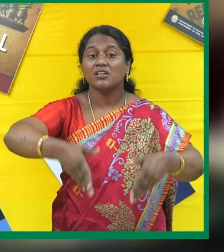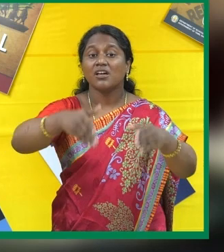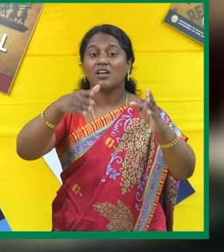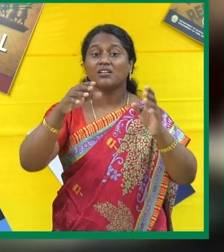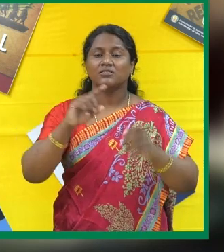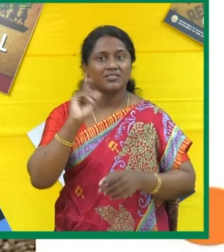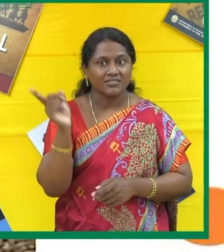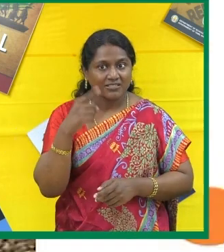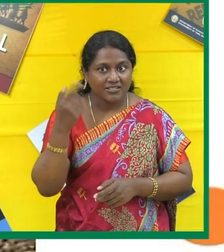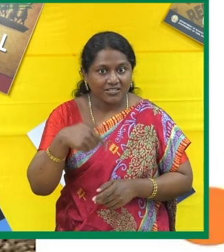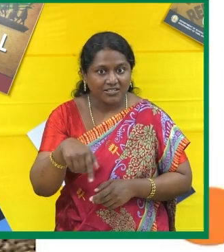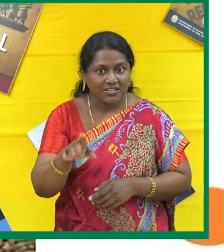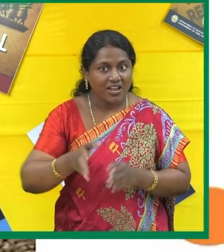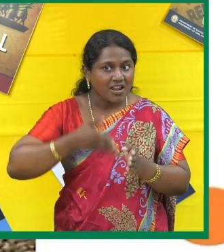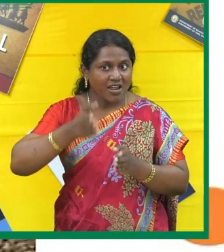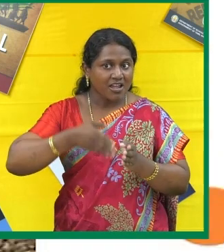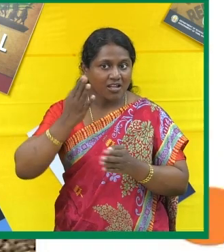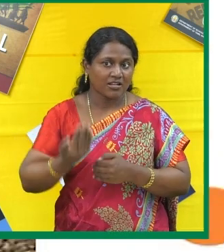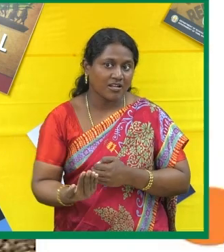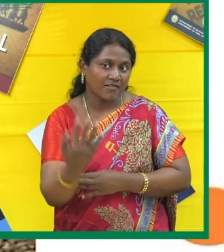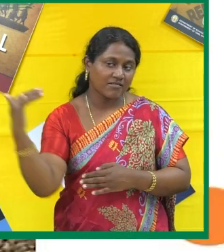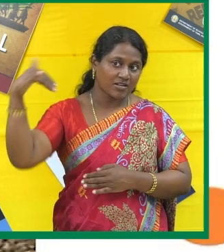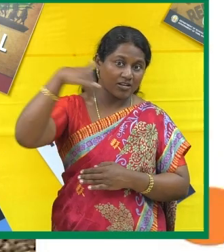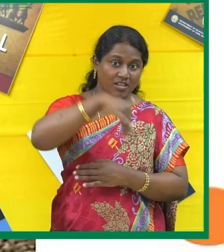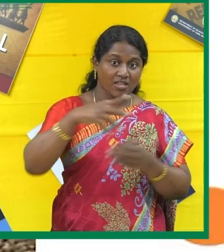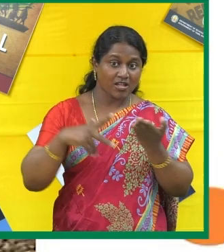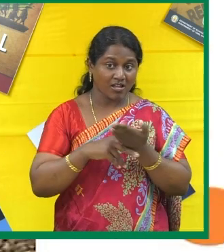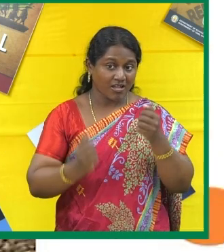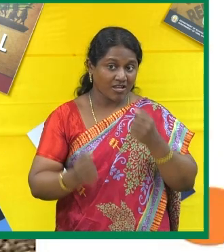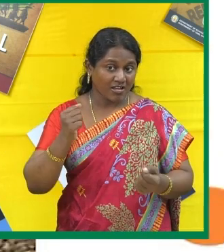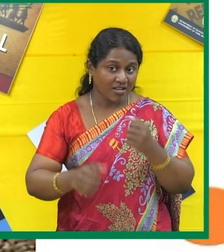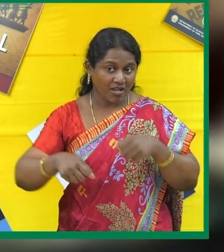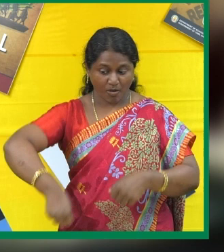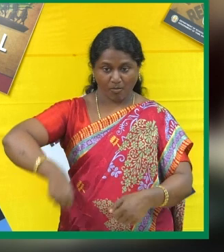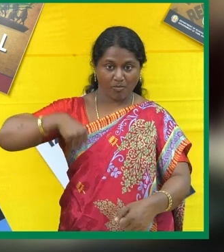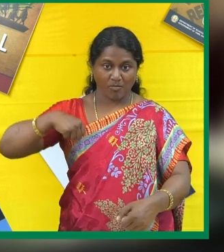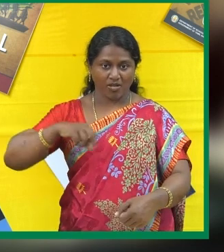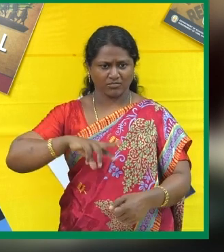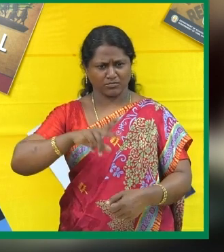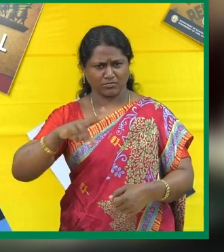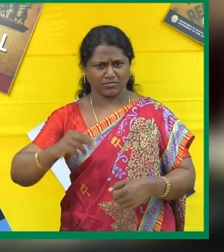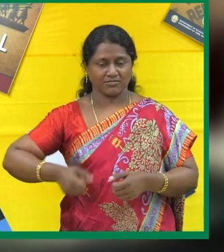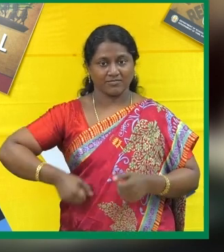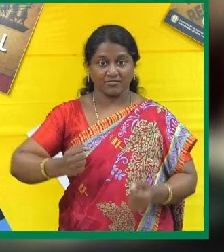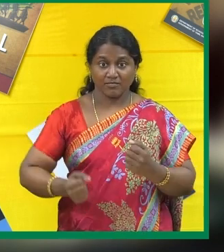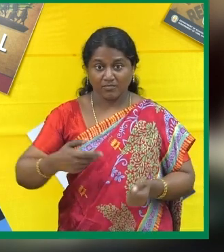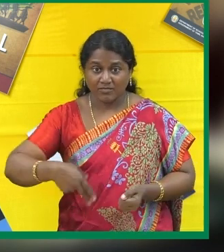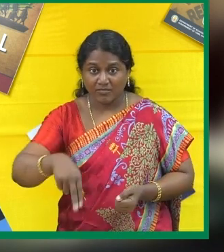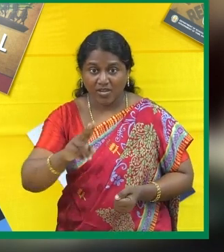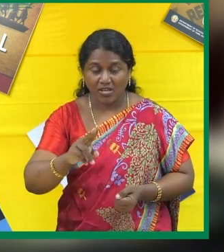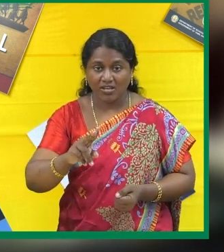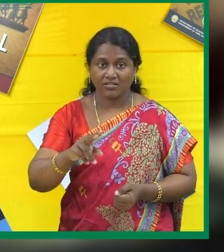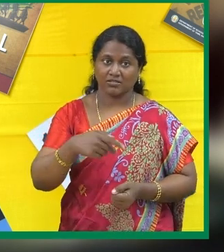is going on. Train journey, ship, flight, bus, car, auto, so many varieties of journey we